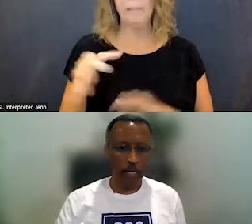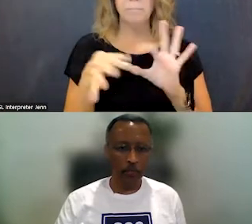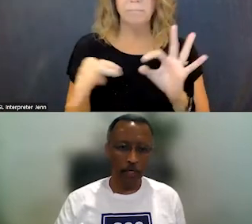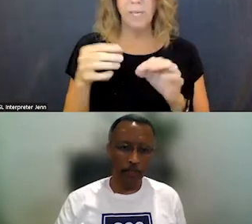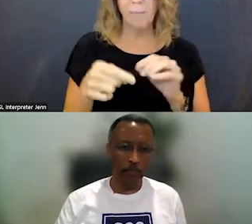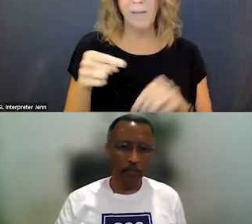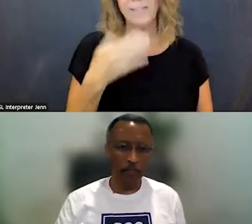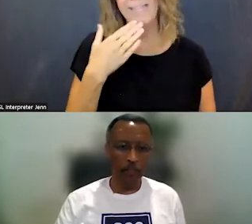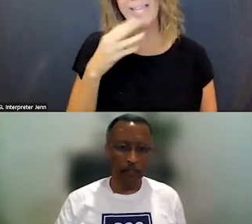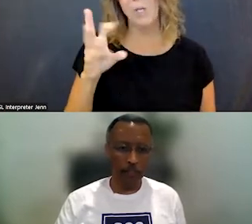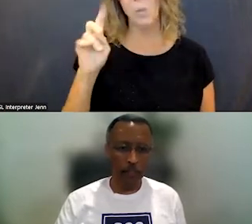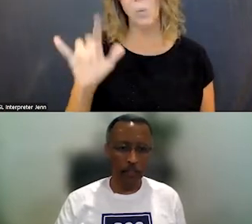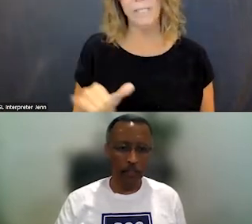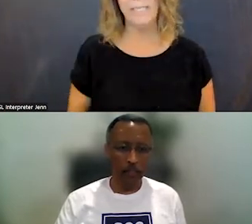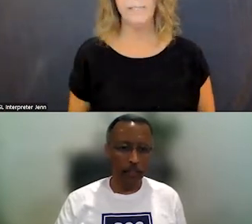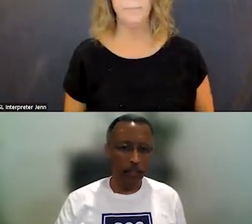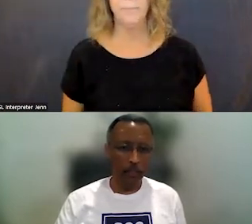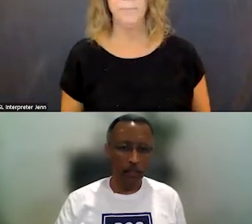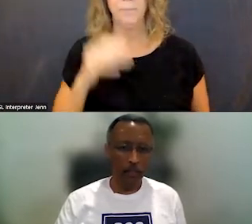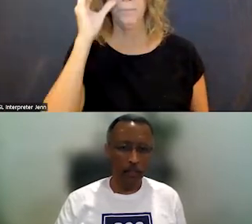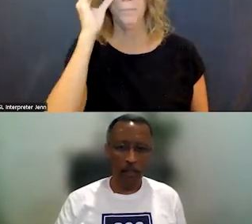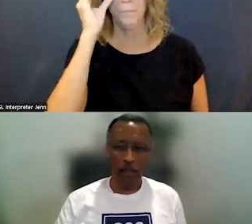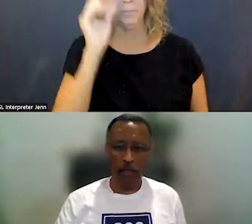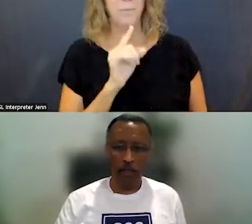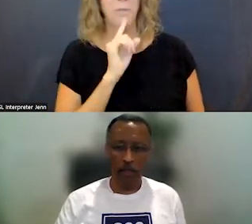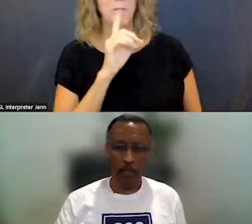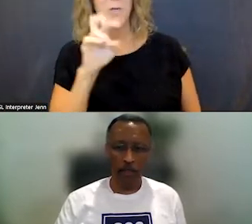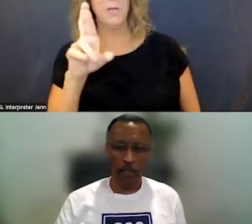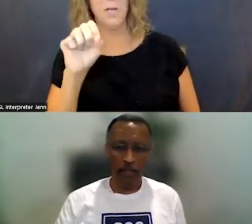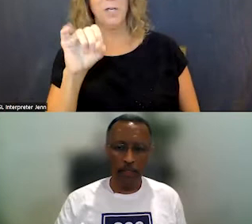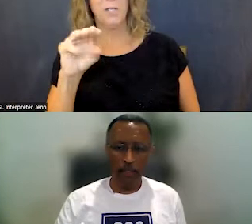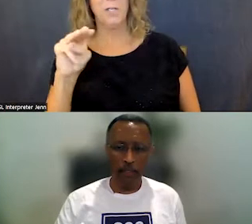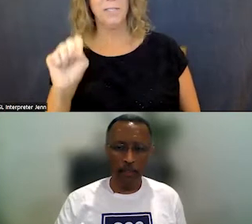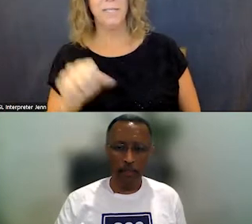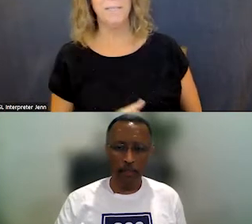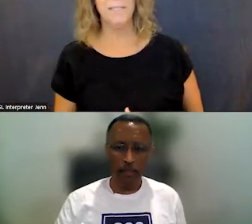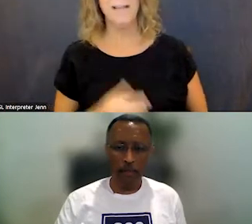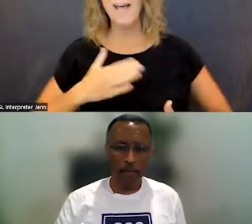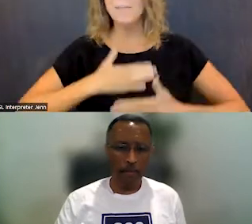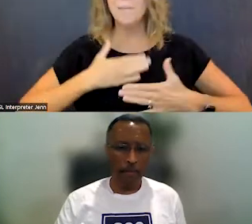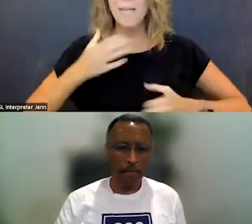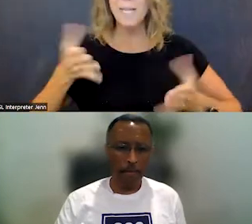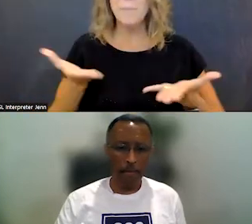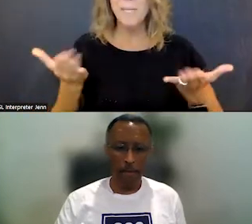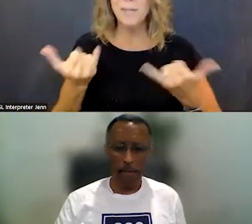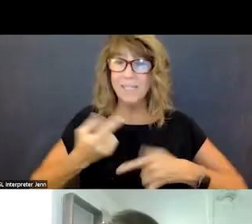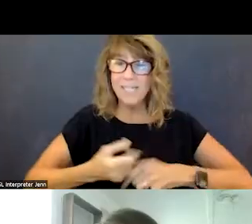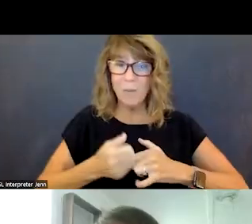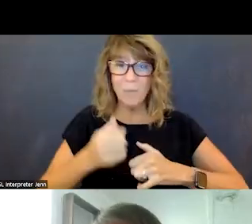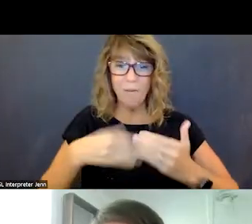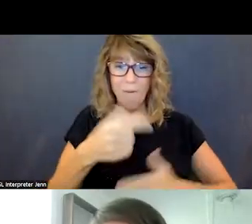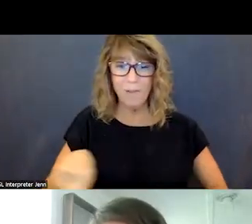And thanks, Wendy, for doing this. Sure, Dr. Sims. I'm so glad to be here with all of you today. I'm